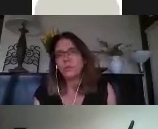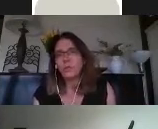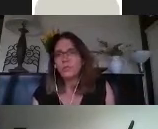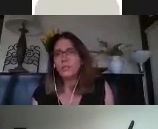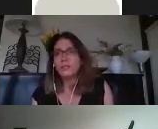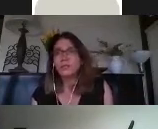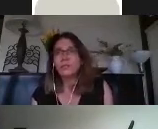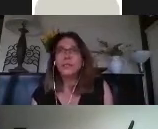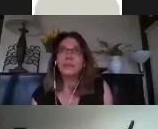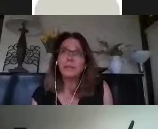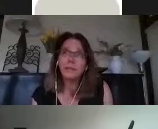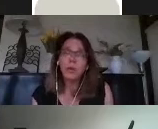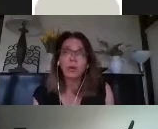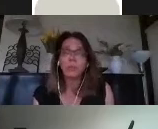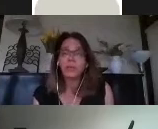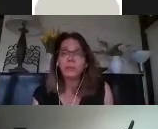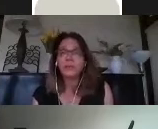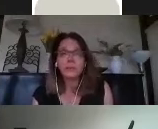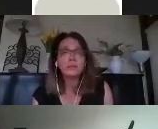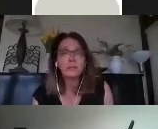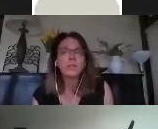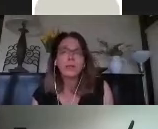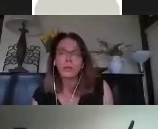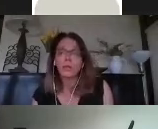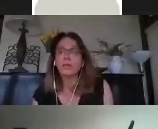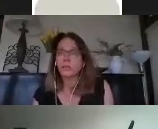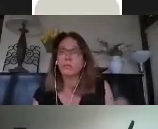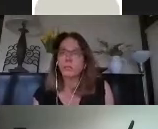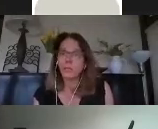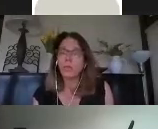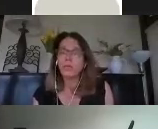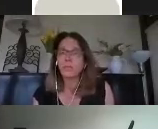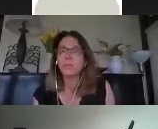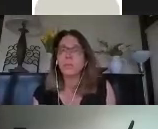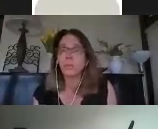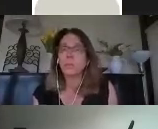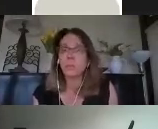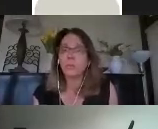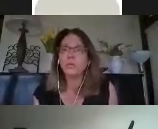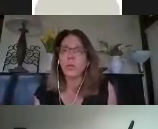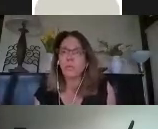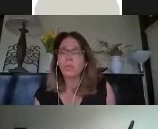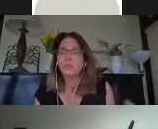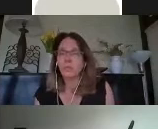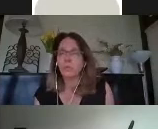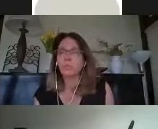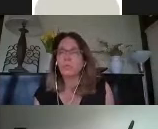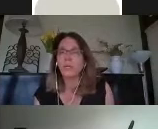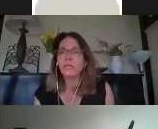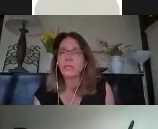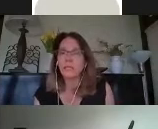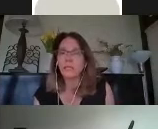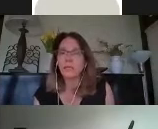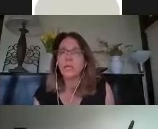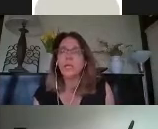scores of bicyclists out today, in part because it is a little scary. And so there's a lot of pent up demand that we're trying to accommodate so that we can provide